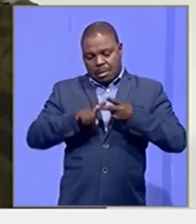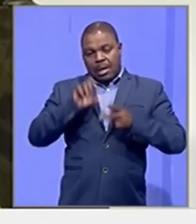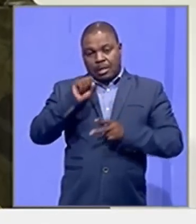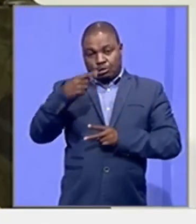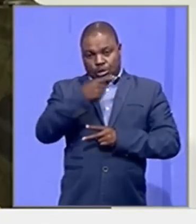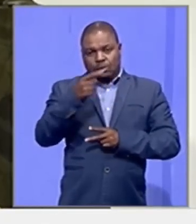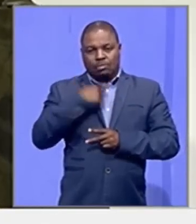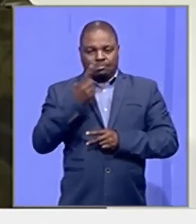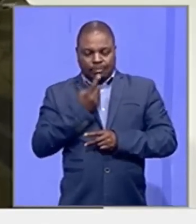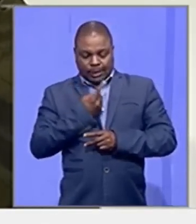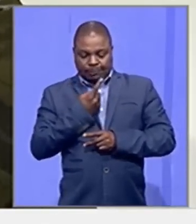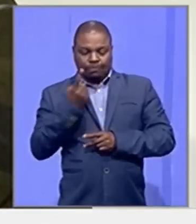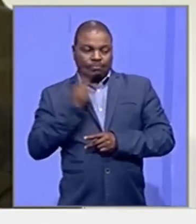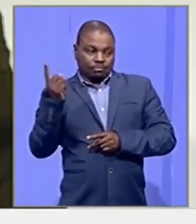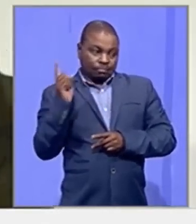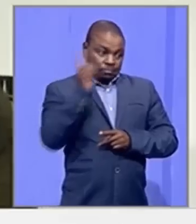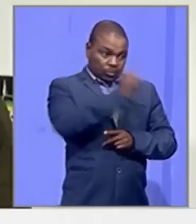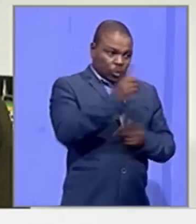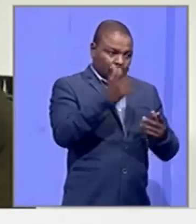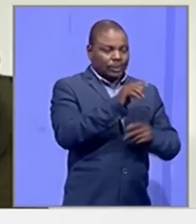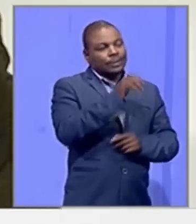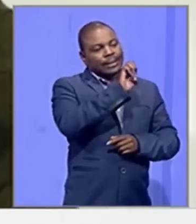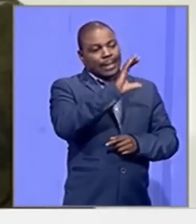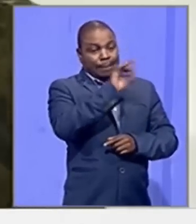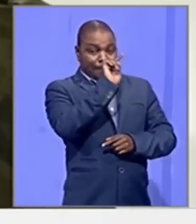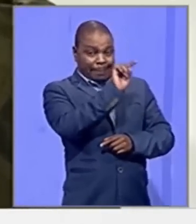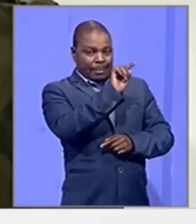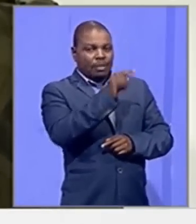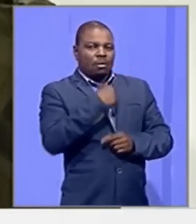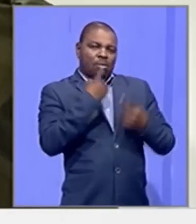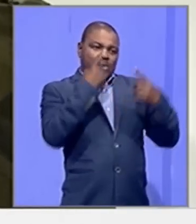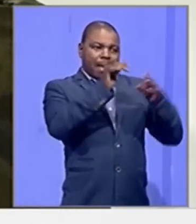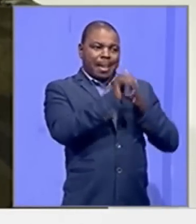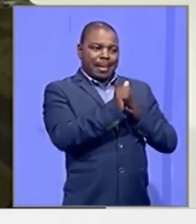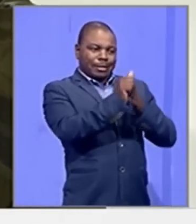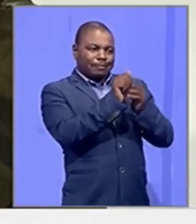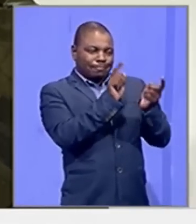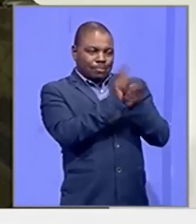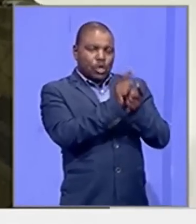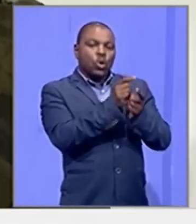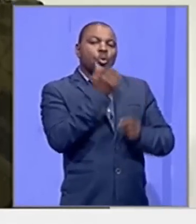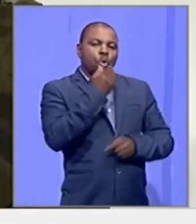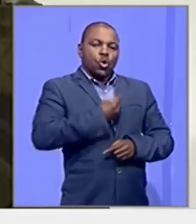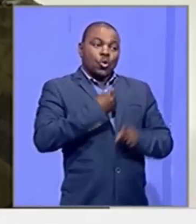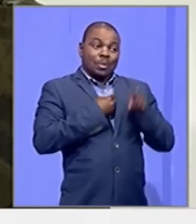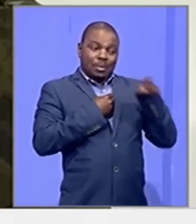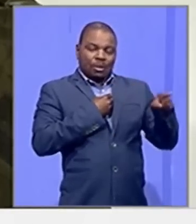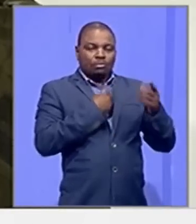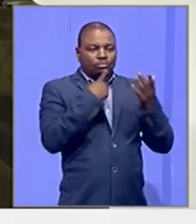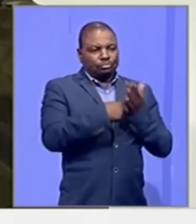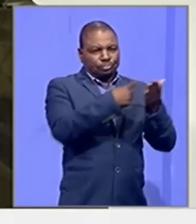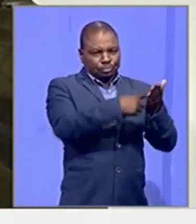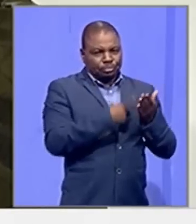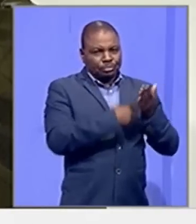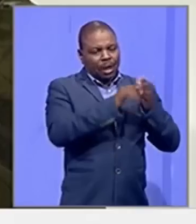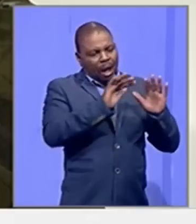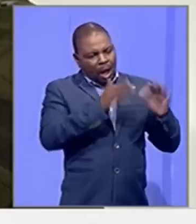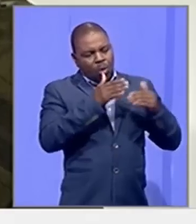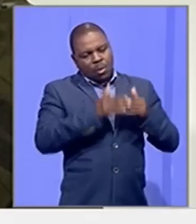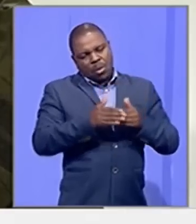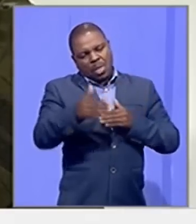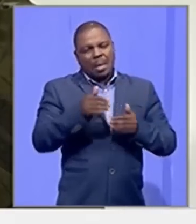to the Eastern Cape because that's where problems were from, to meet with the leadership there of the Youth League, to engage with them on how best can